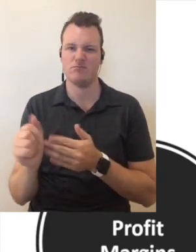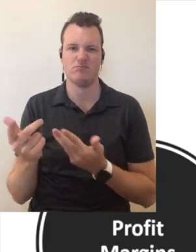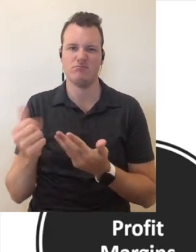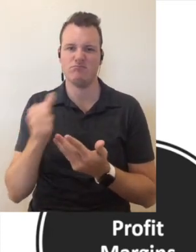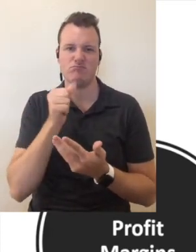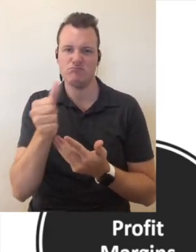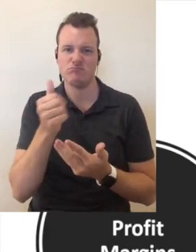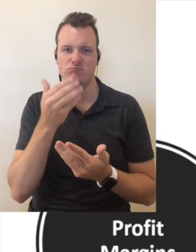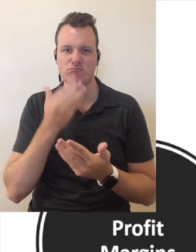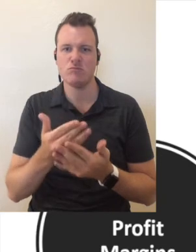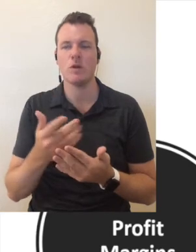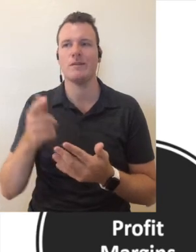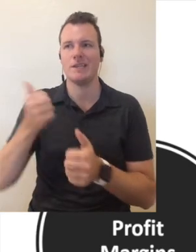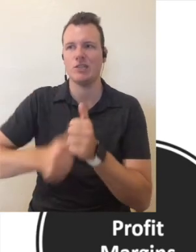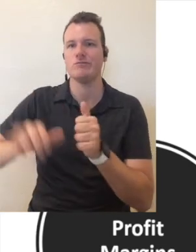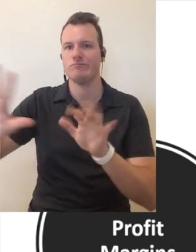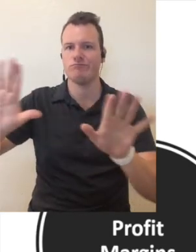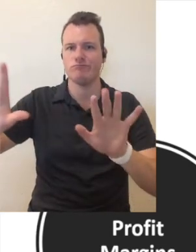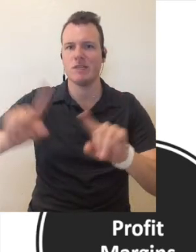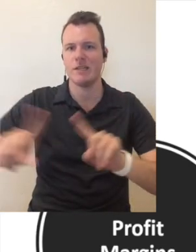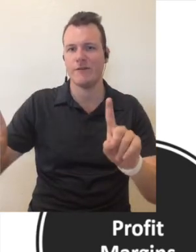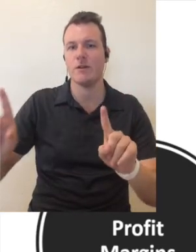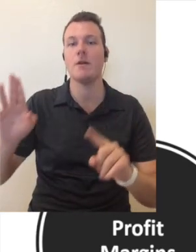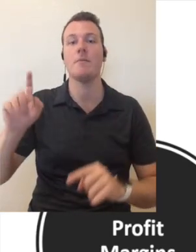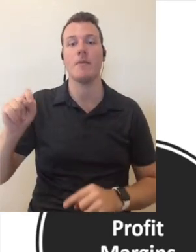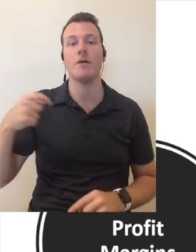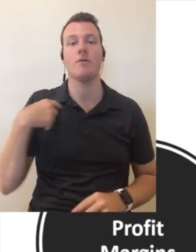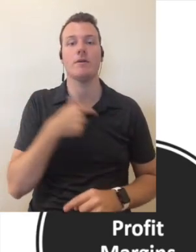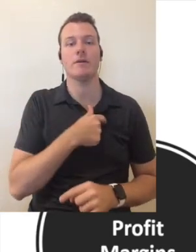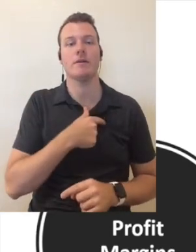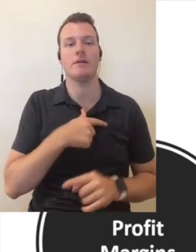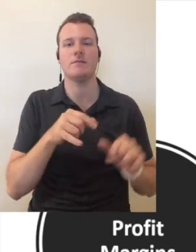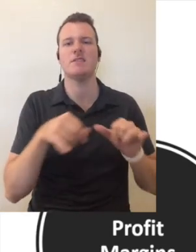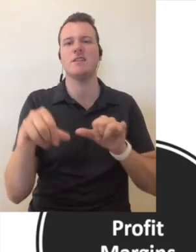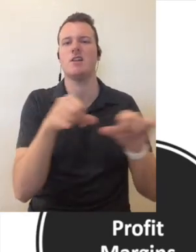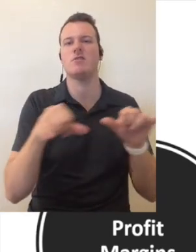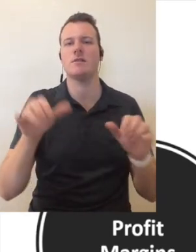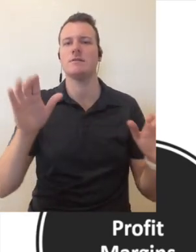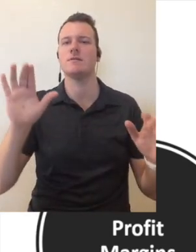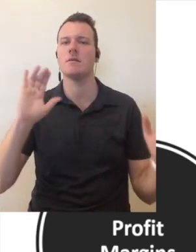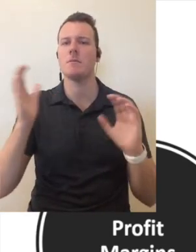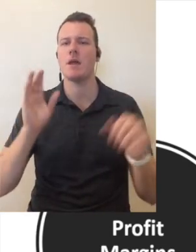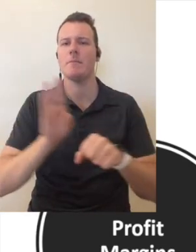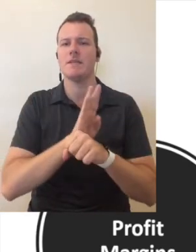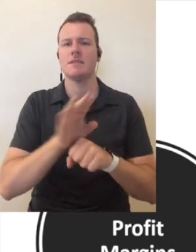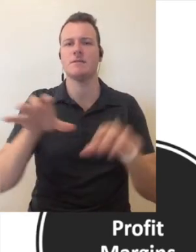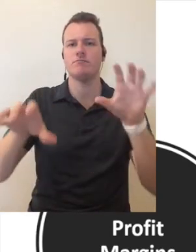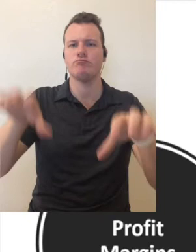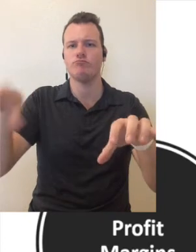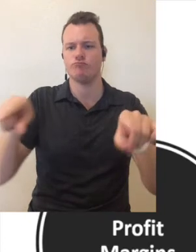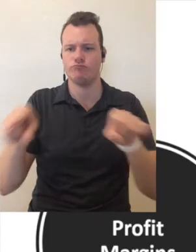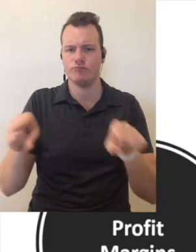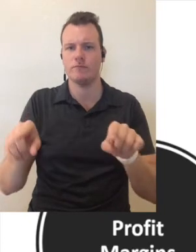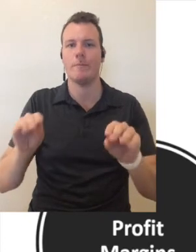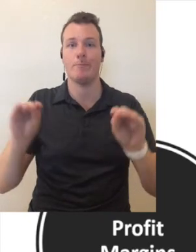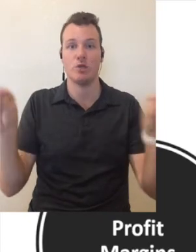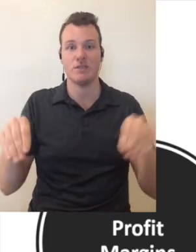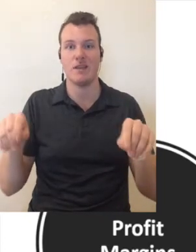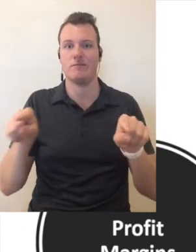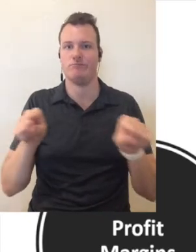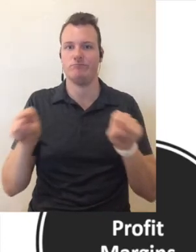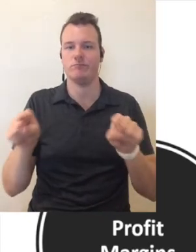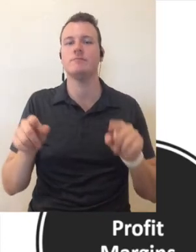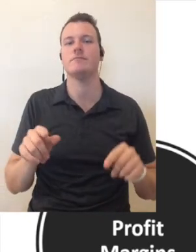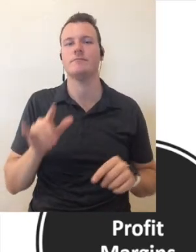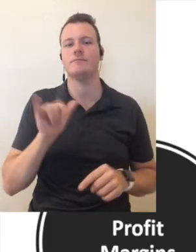practices together, and we don't want to look at dollar amounts because each practice is a little bit different, but we can then standardize and compare